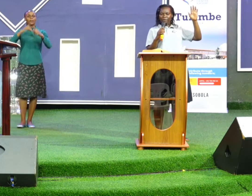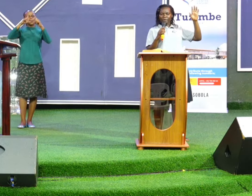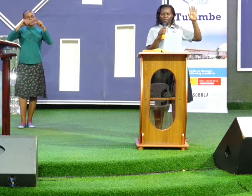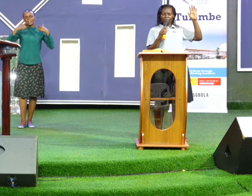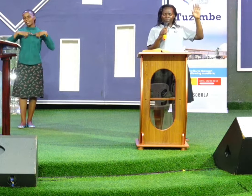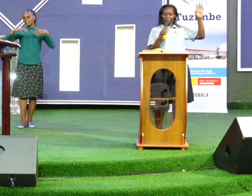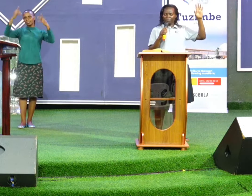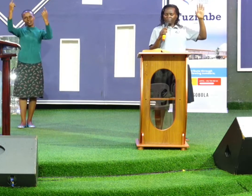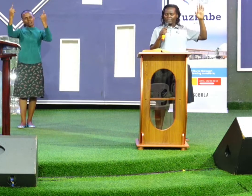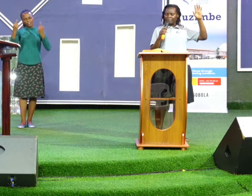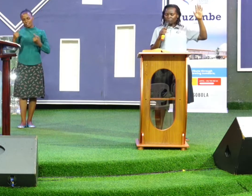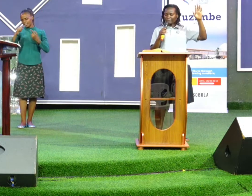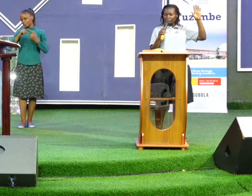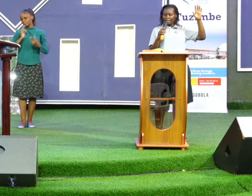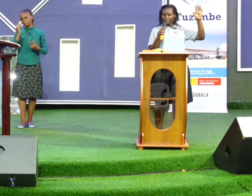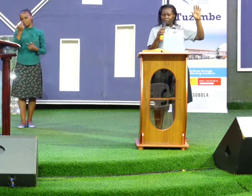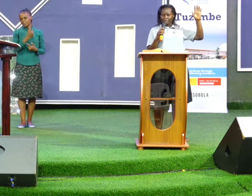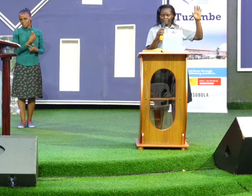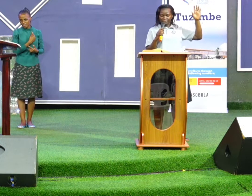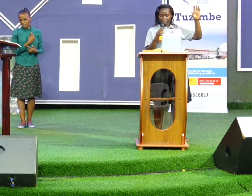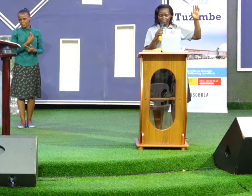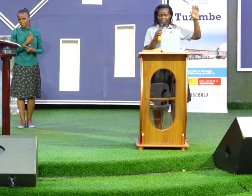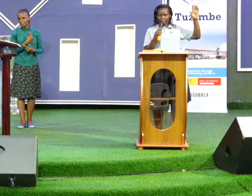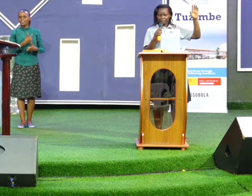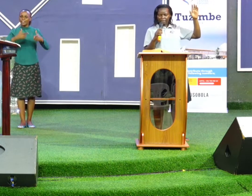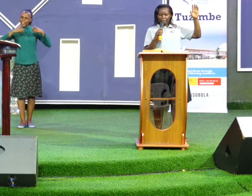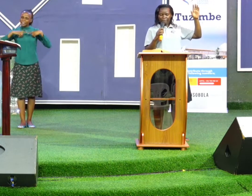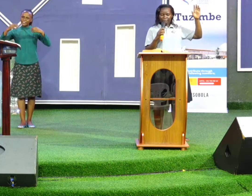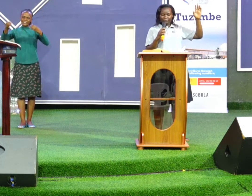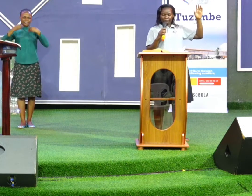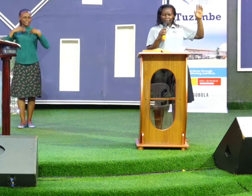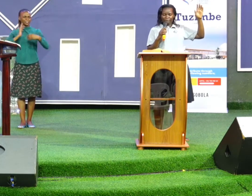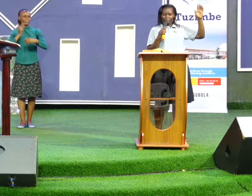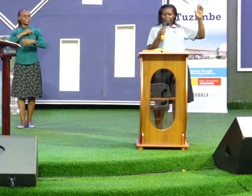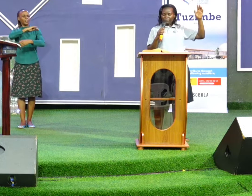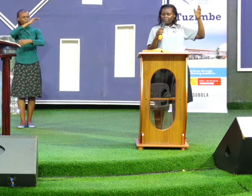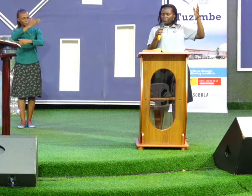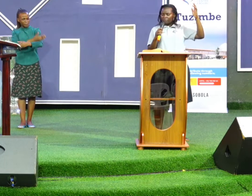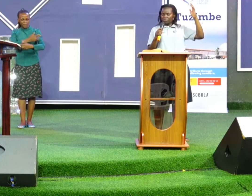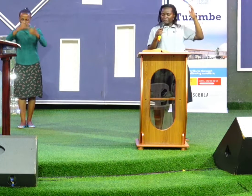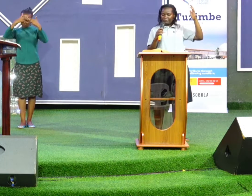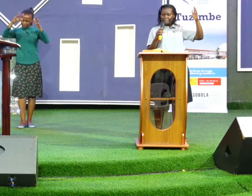pray for the grace of God that follows up his word to come unto us. To give us the